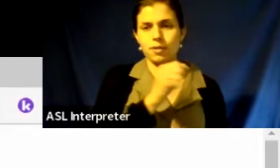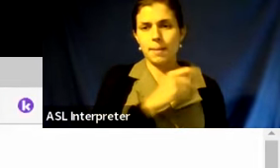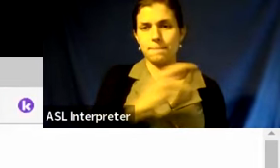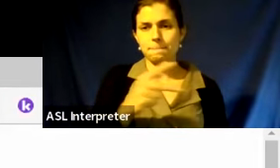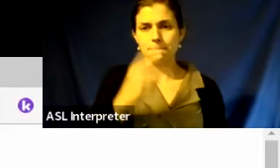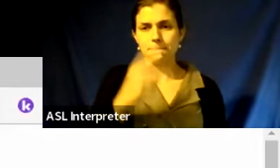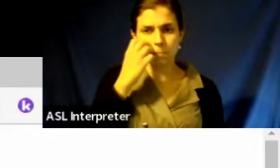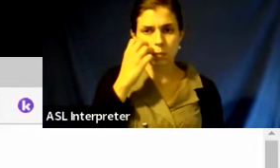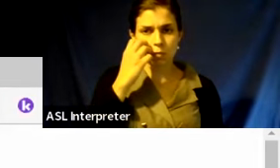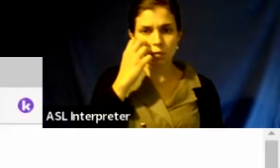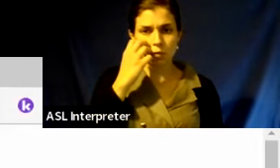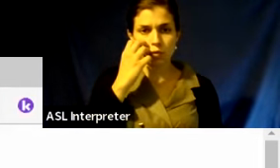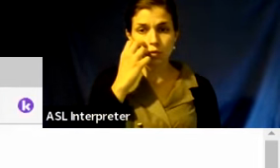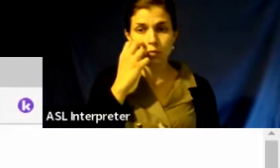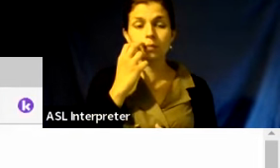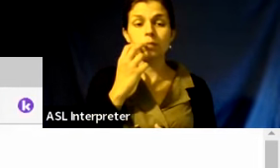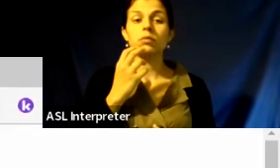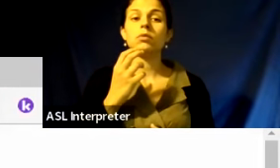desktop view.